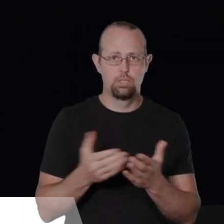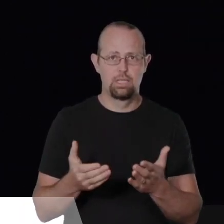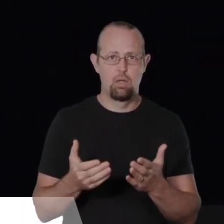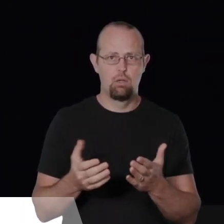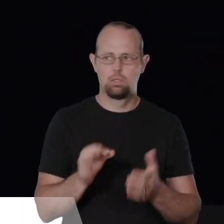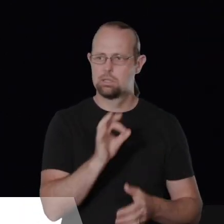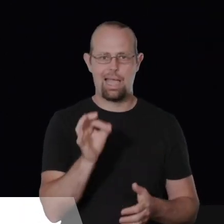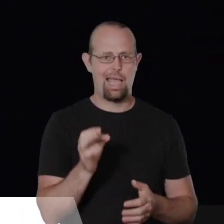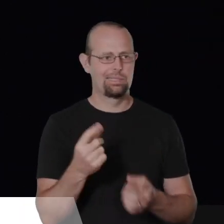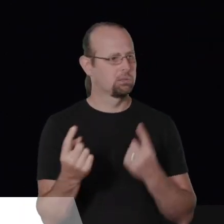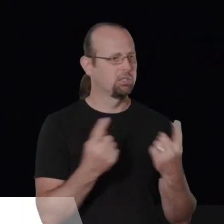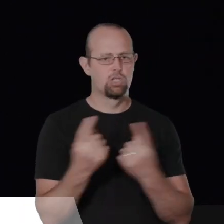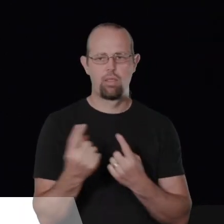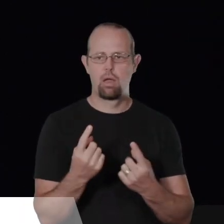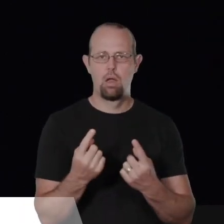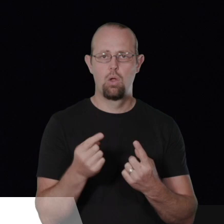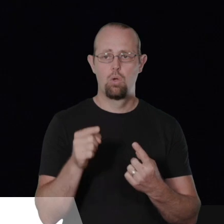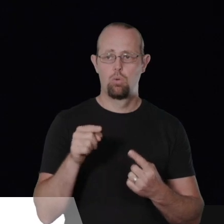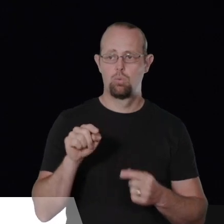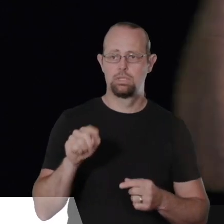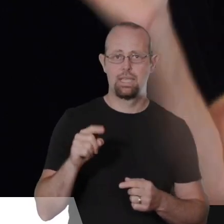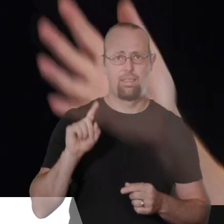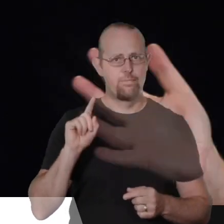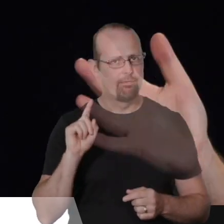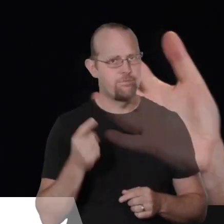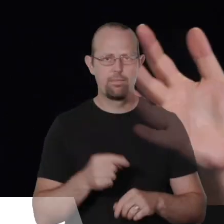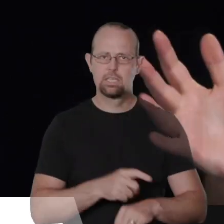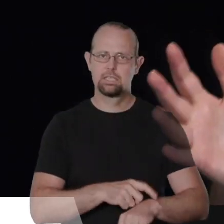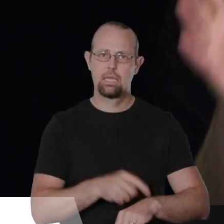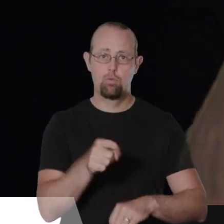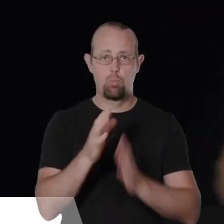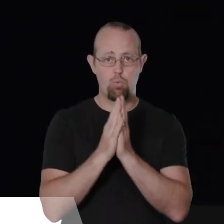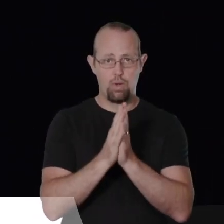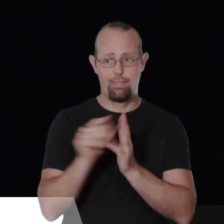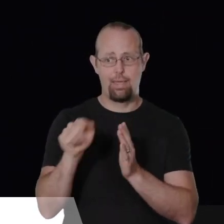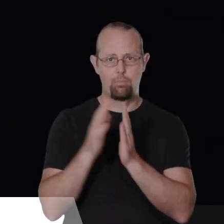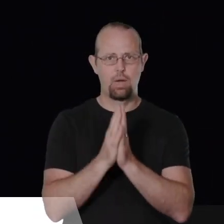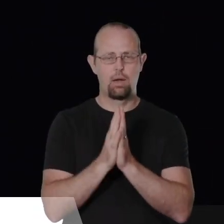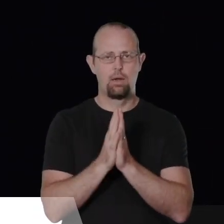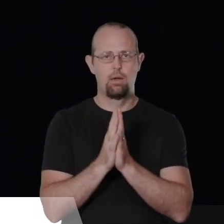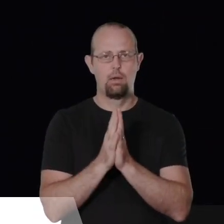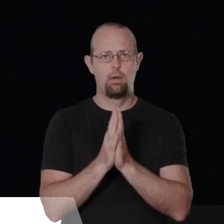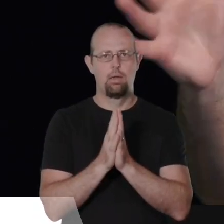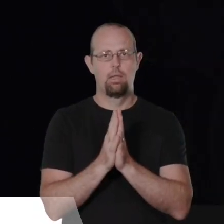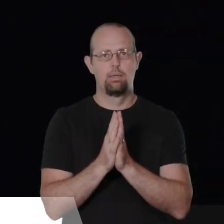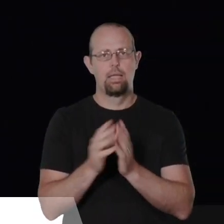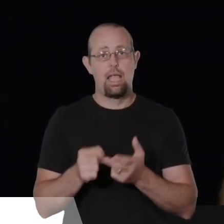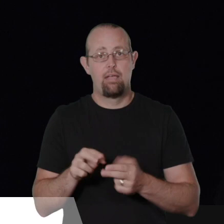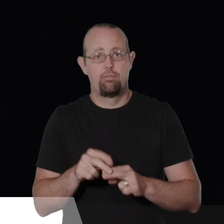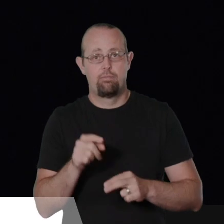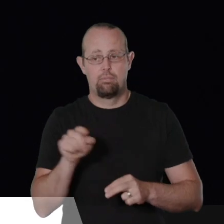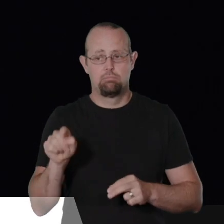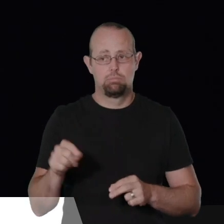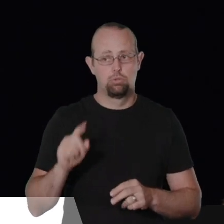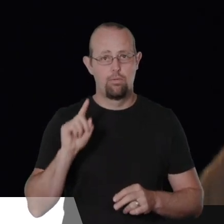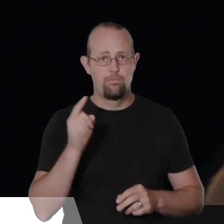that the first time you ever prayed that prayer? And I know I asked everybody to pray it, but if that was your first time, just let those in the group